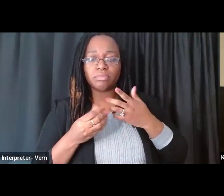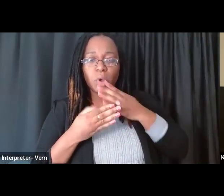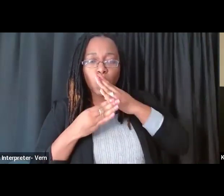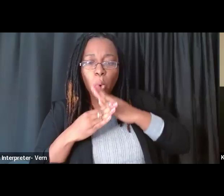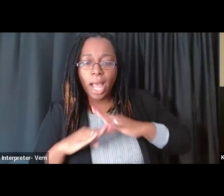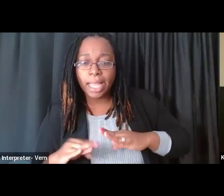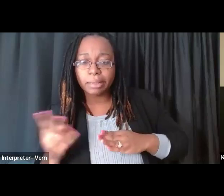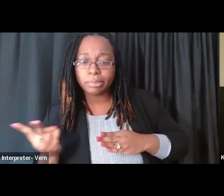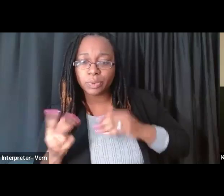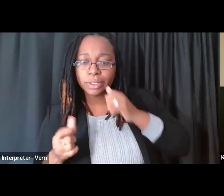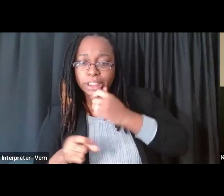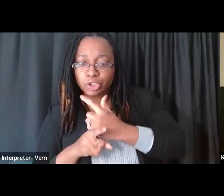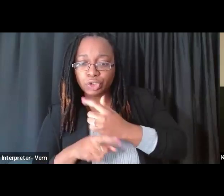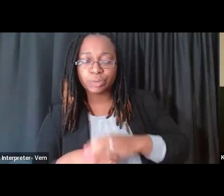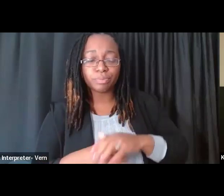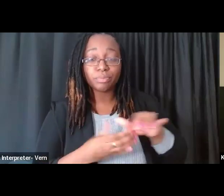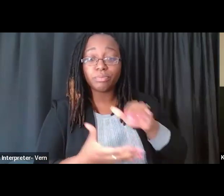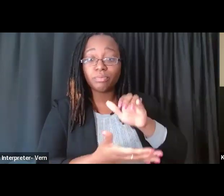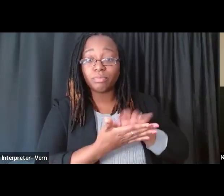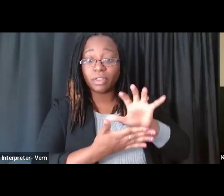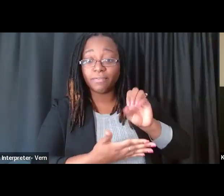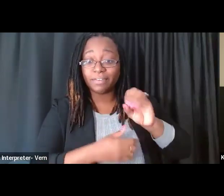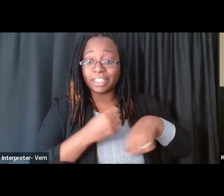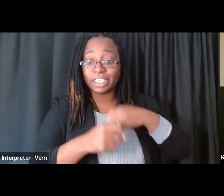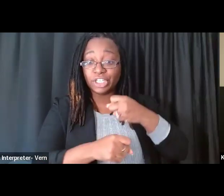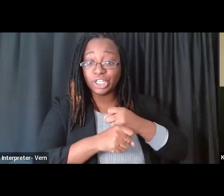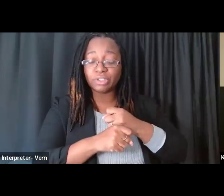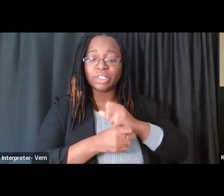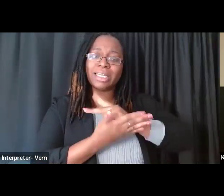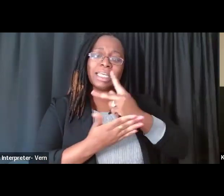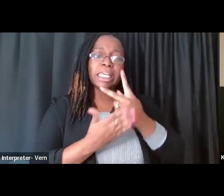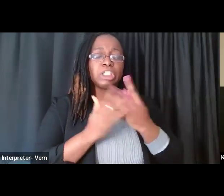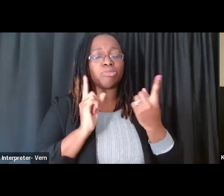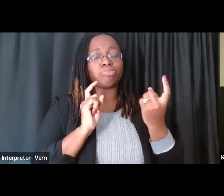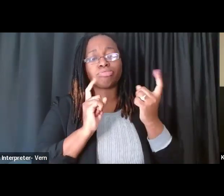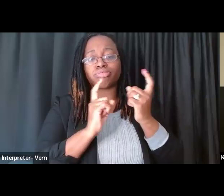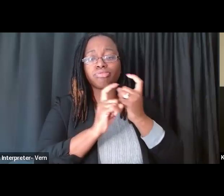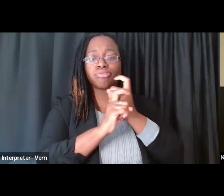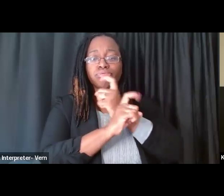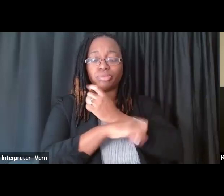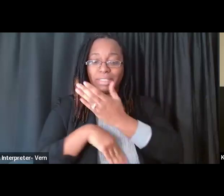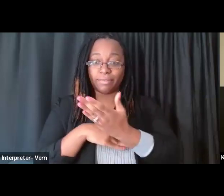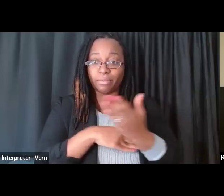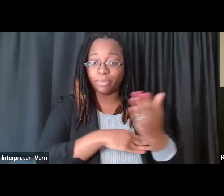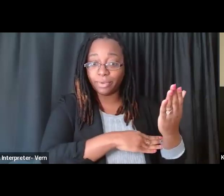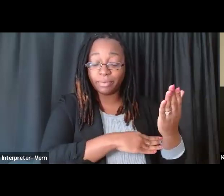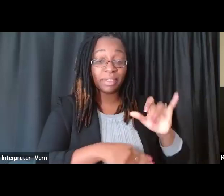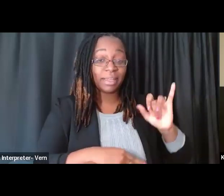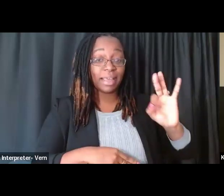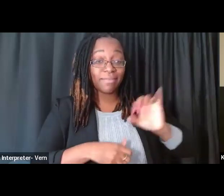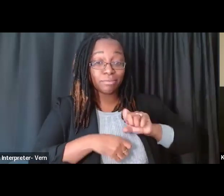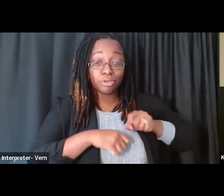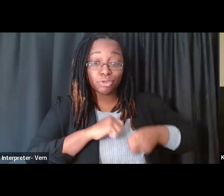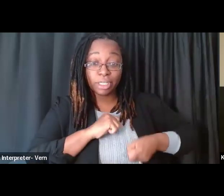a marriage of 50 years passing each other in the kitchen each morning? What about the experience of grief in a public